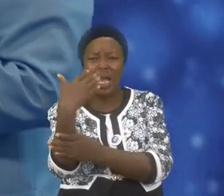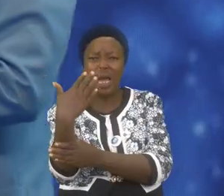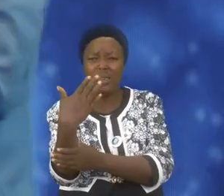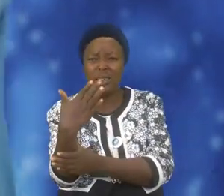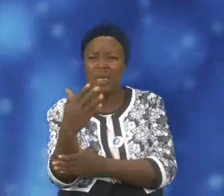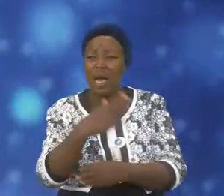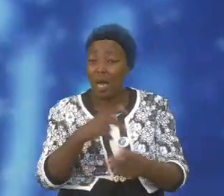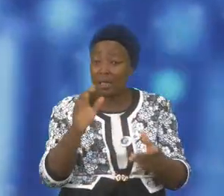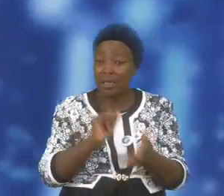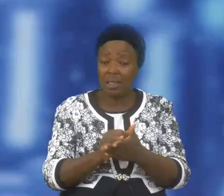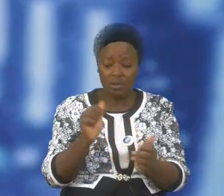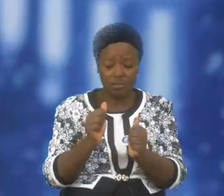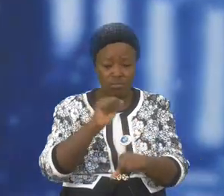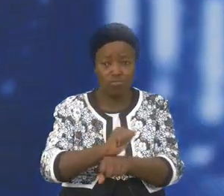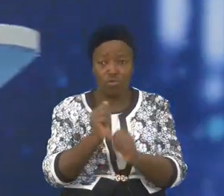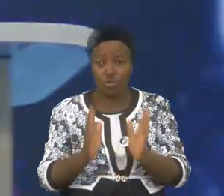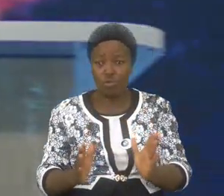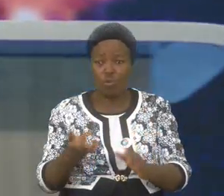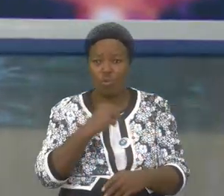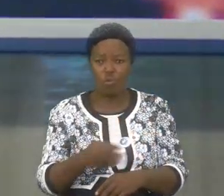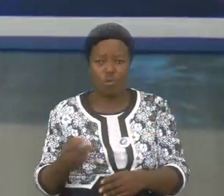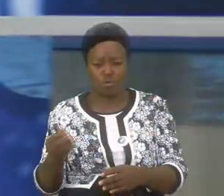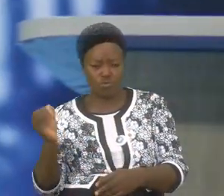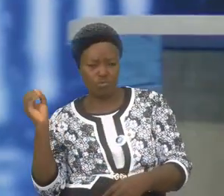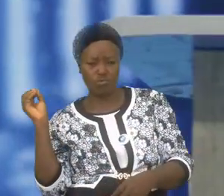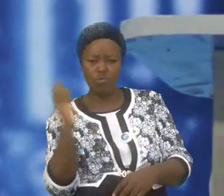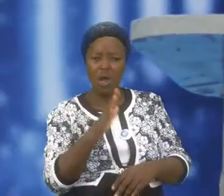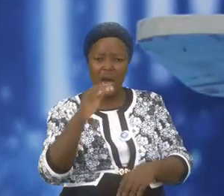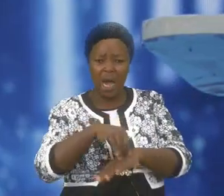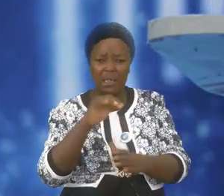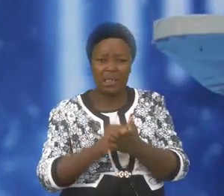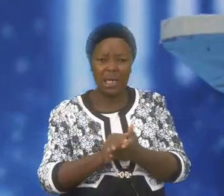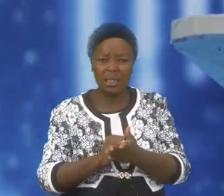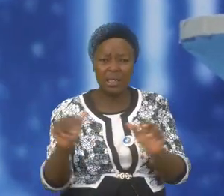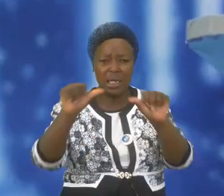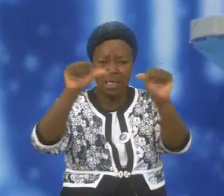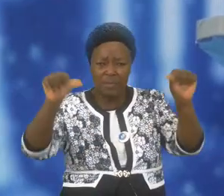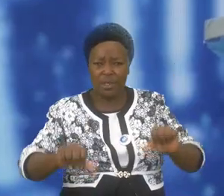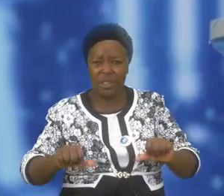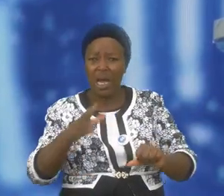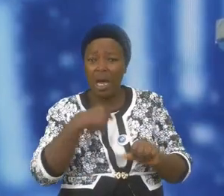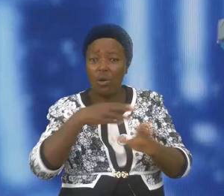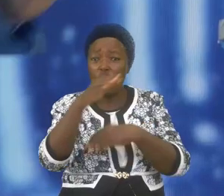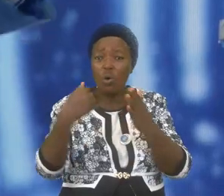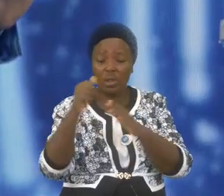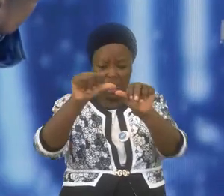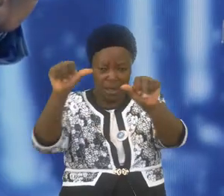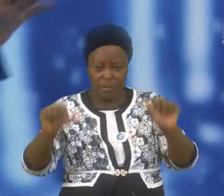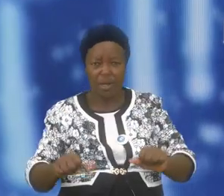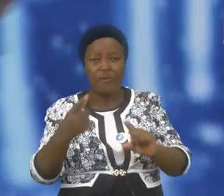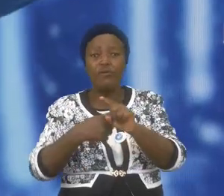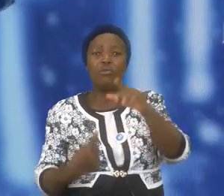the image, and the whole image from top to bottom